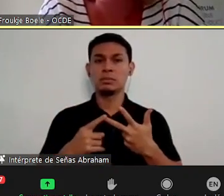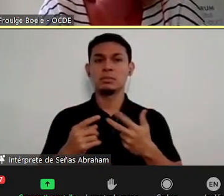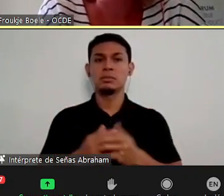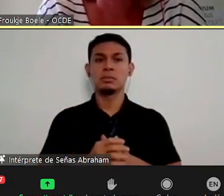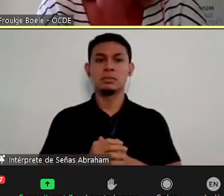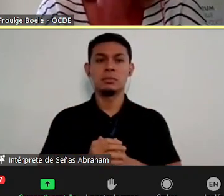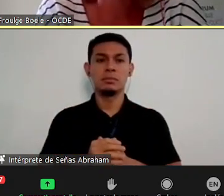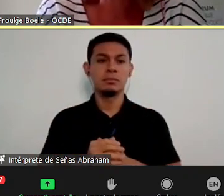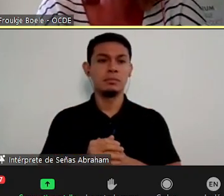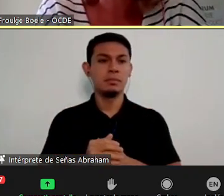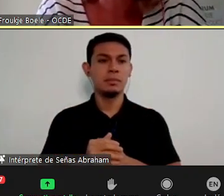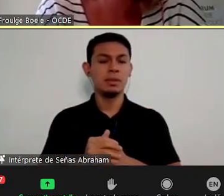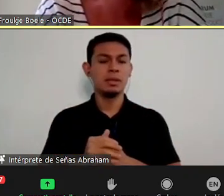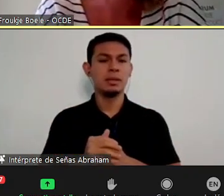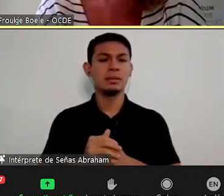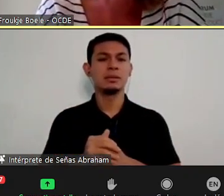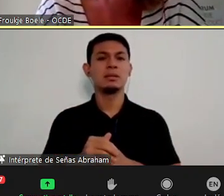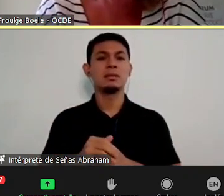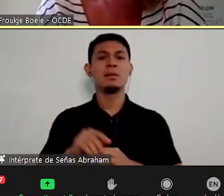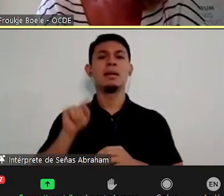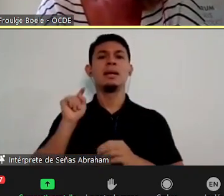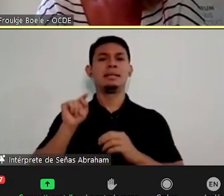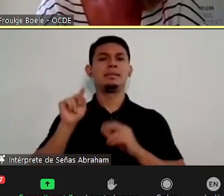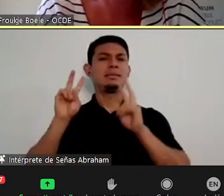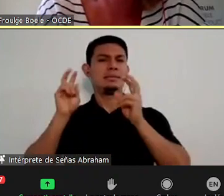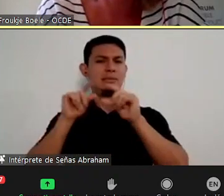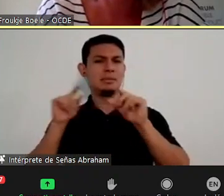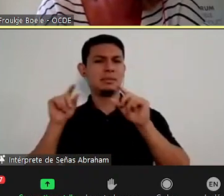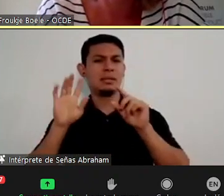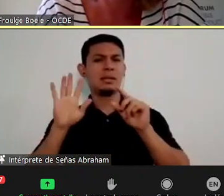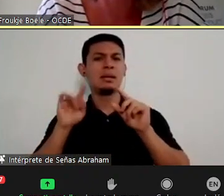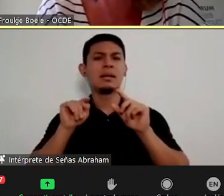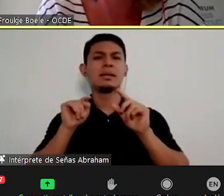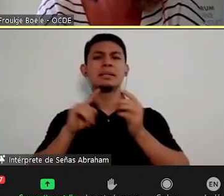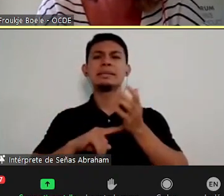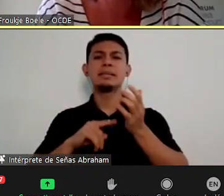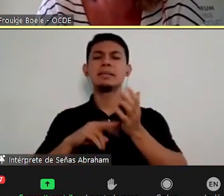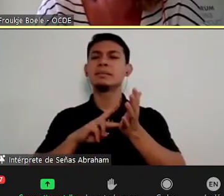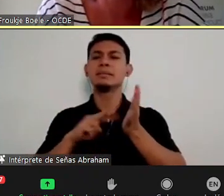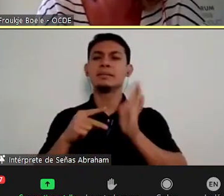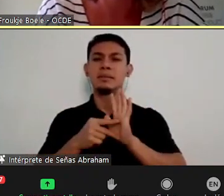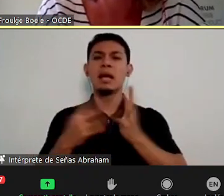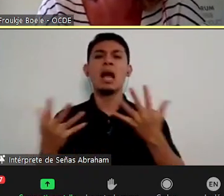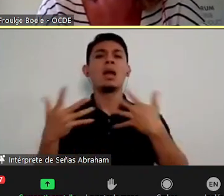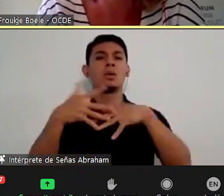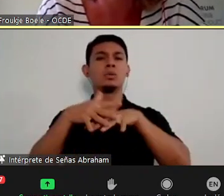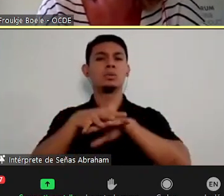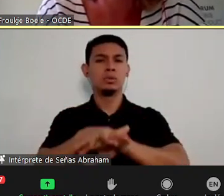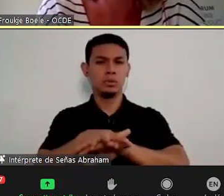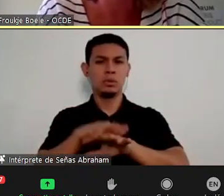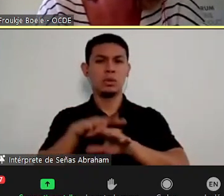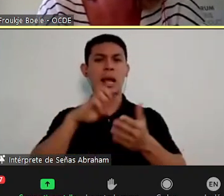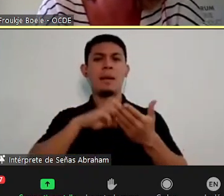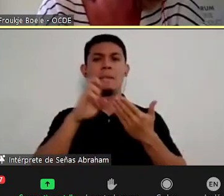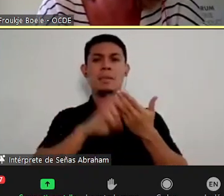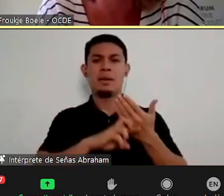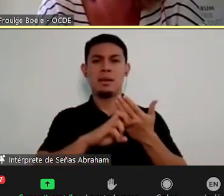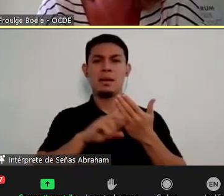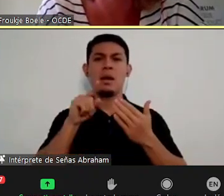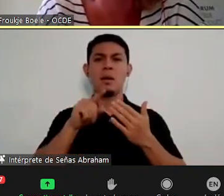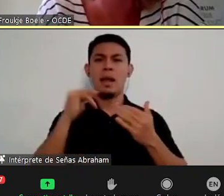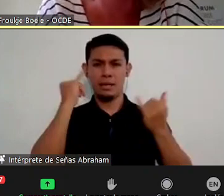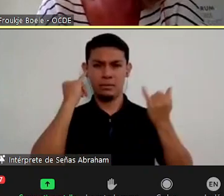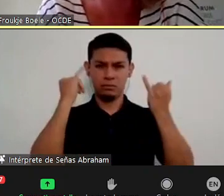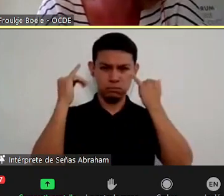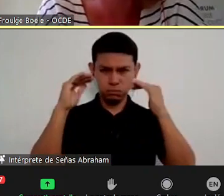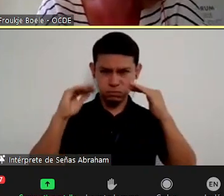table as well the due diligence the in terms of our coherence of public policies that we also have to speak about inclusion in a